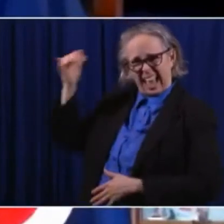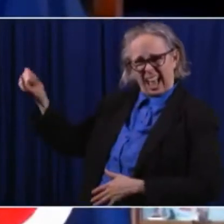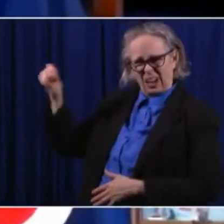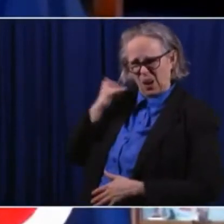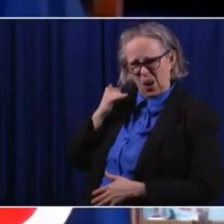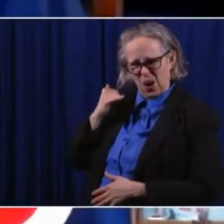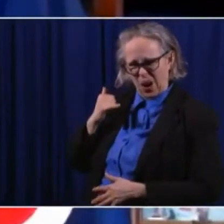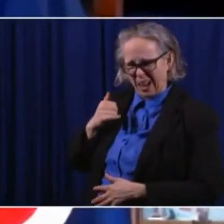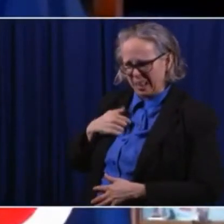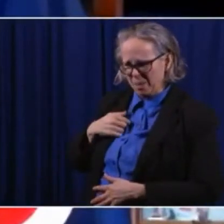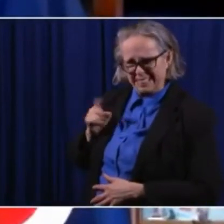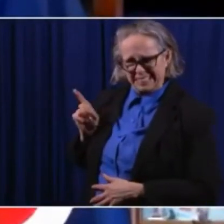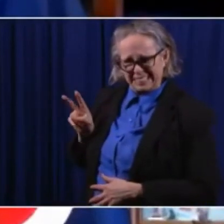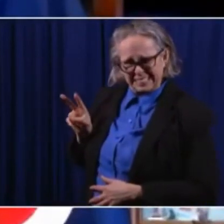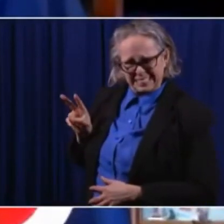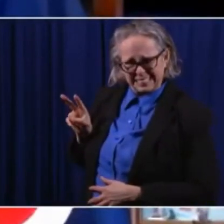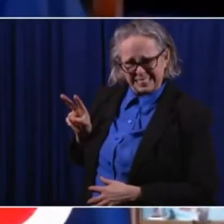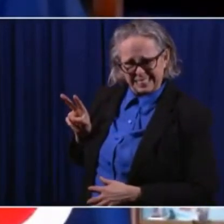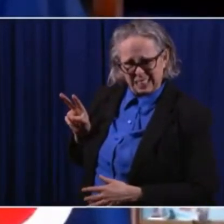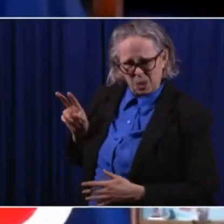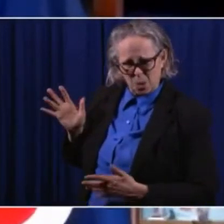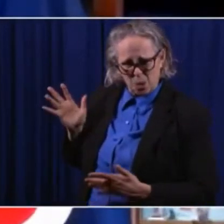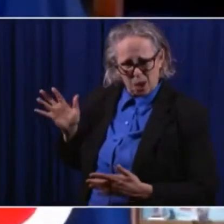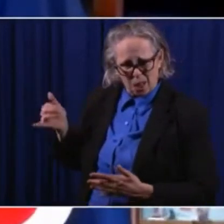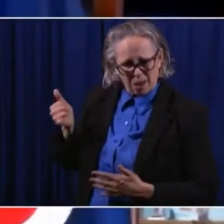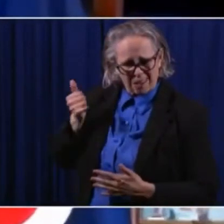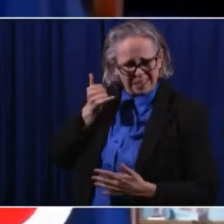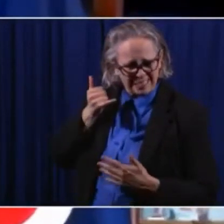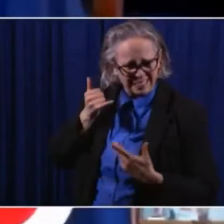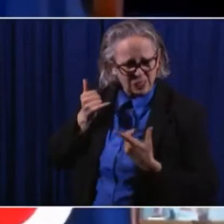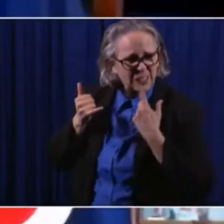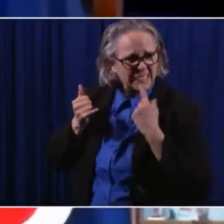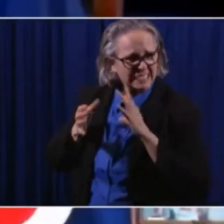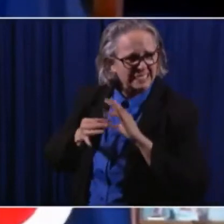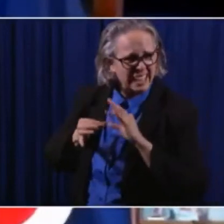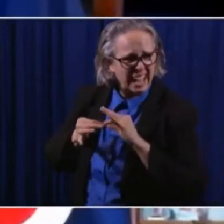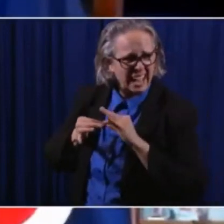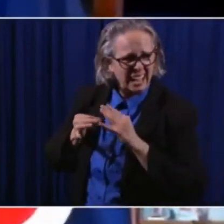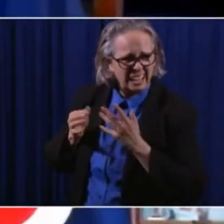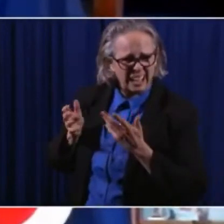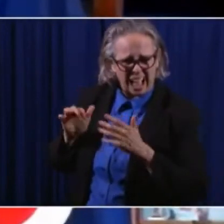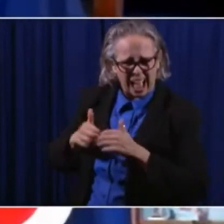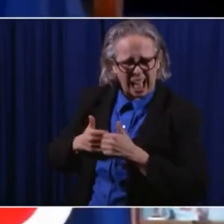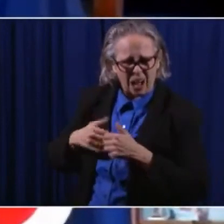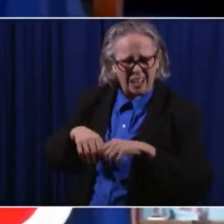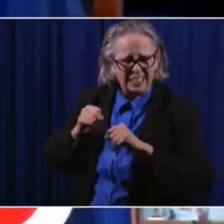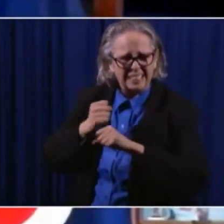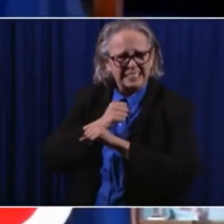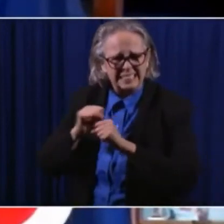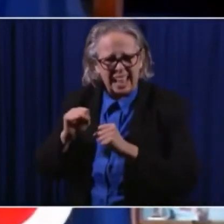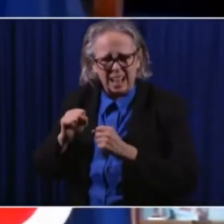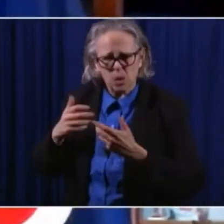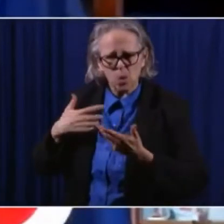concerned, didn't know how to do it safely. So we talked about it. We made a family plan. Our families are all going to